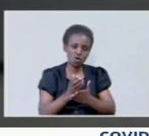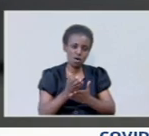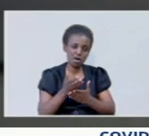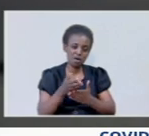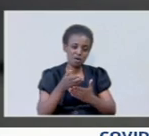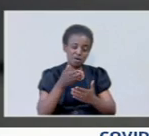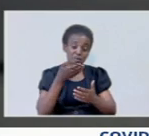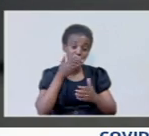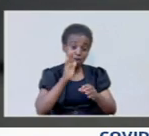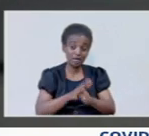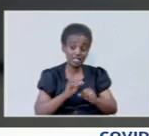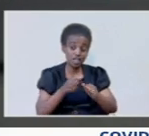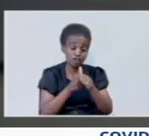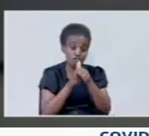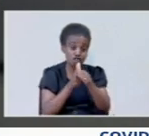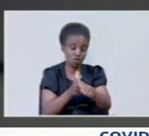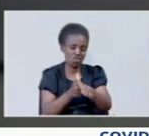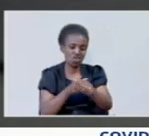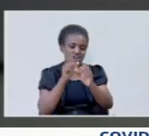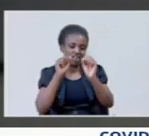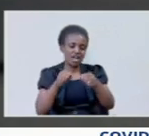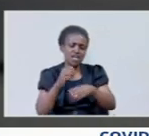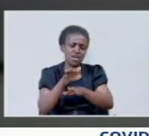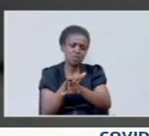would be how it would be done.